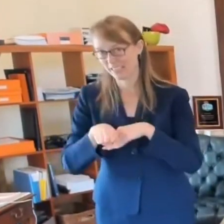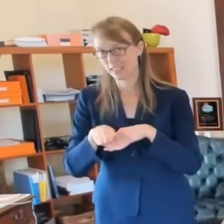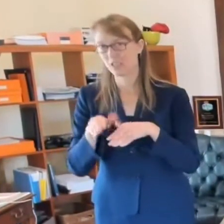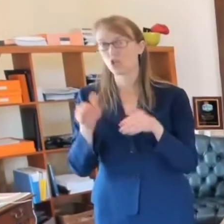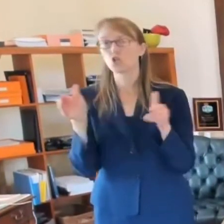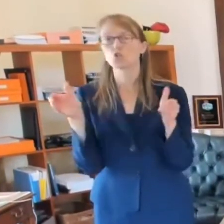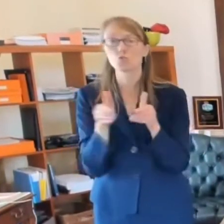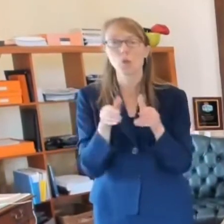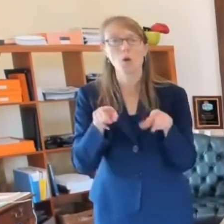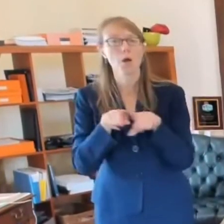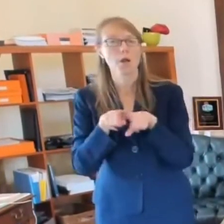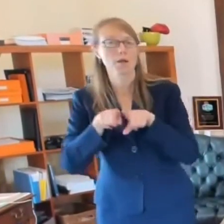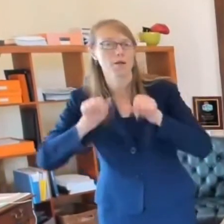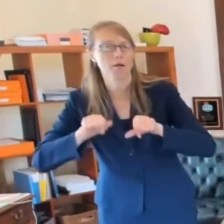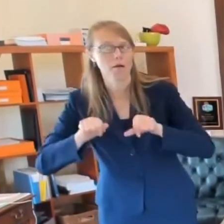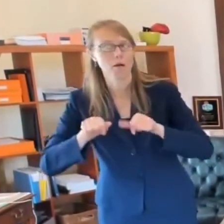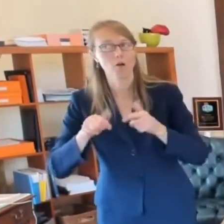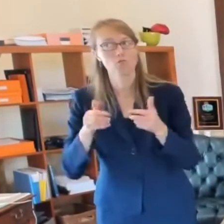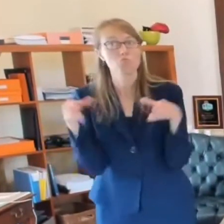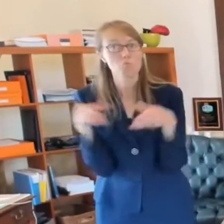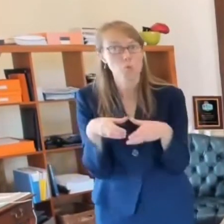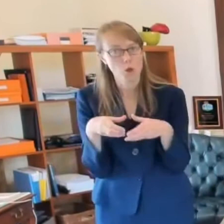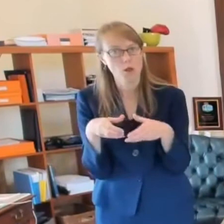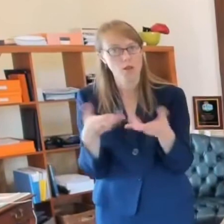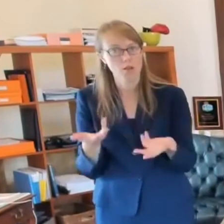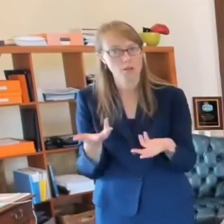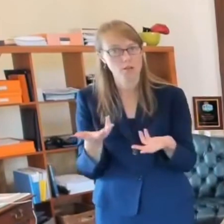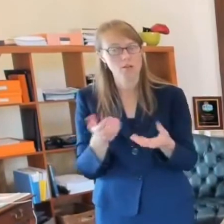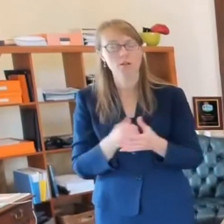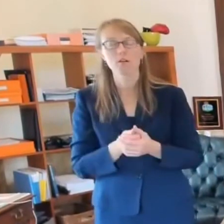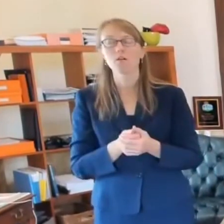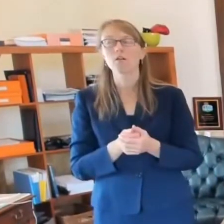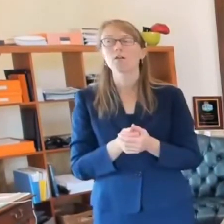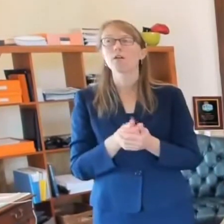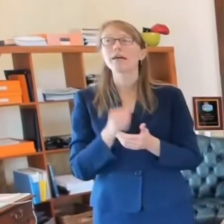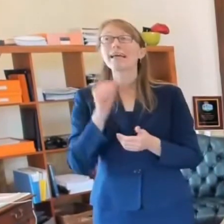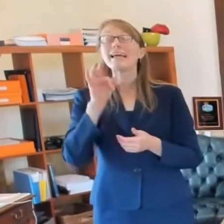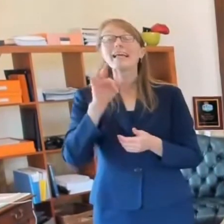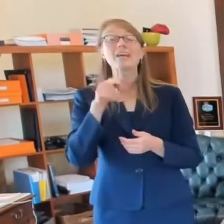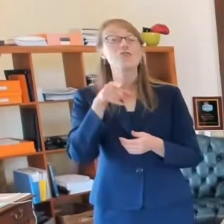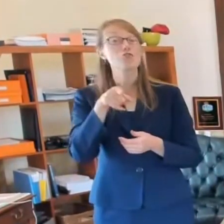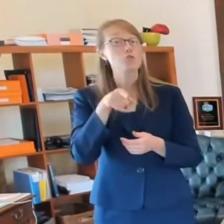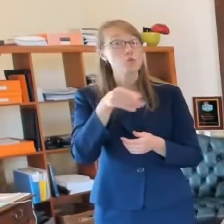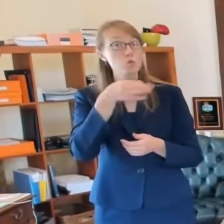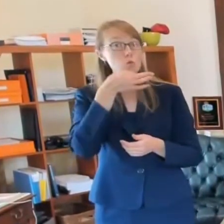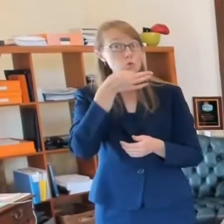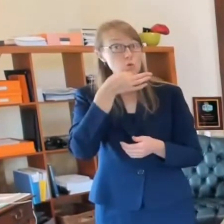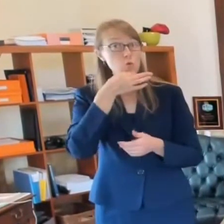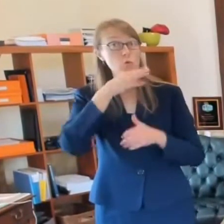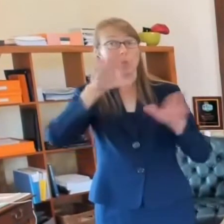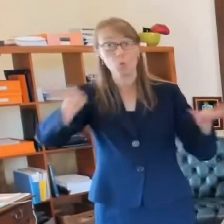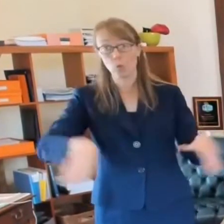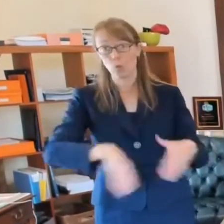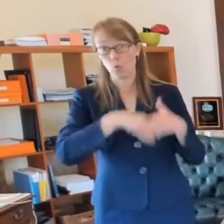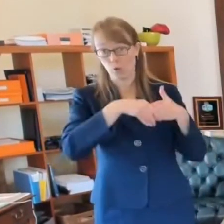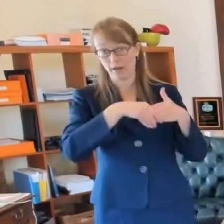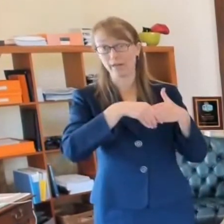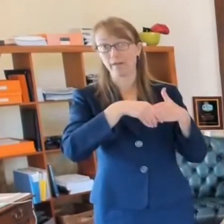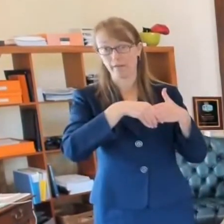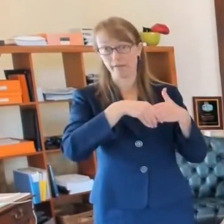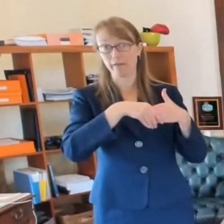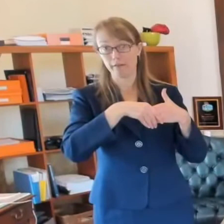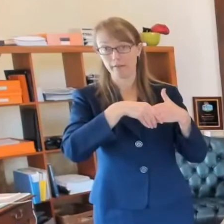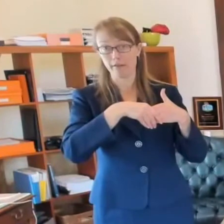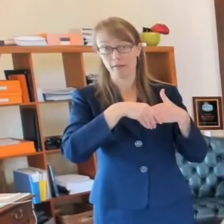is not, if you're having a wedding, so say you're having the wedding in the church, there's